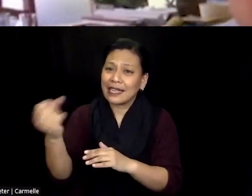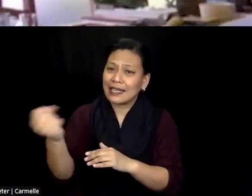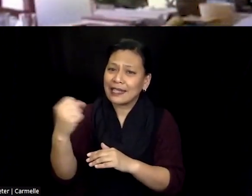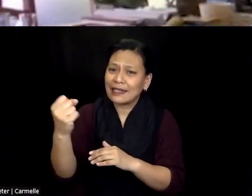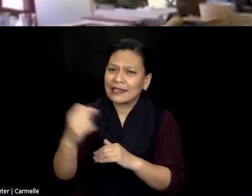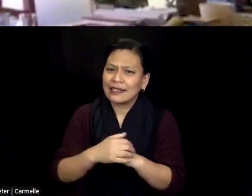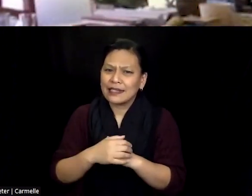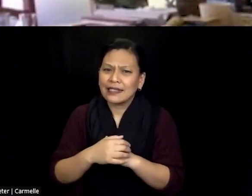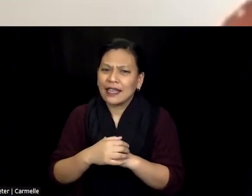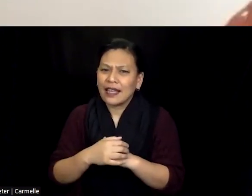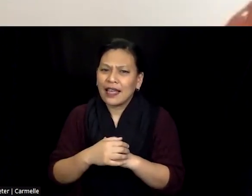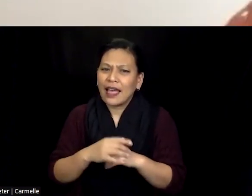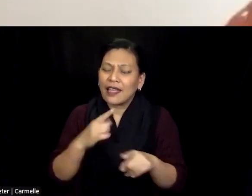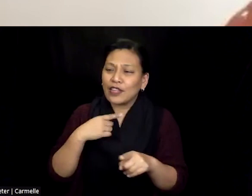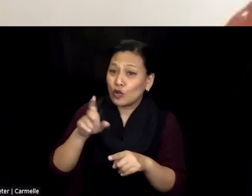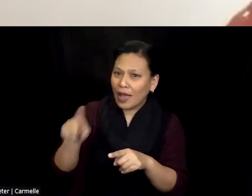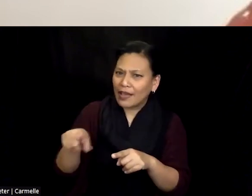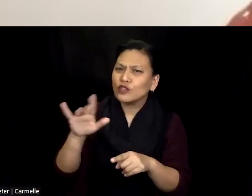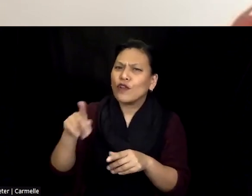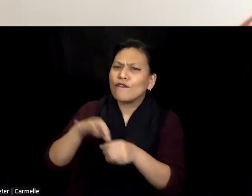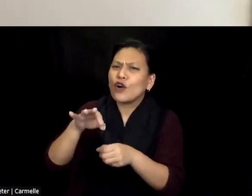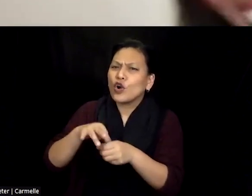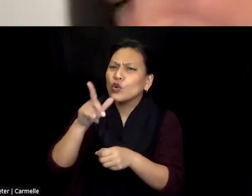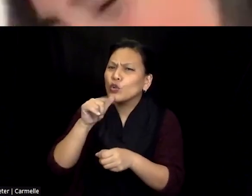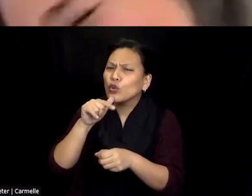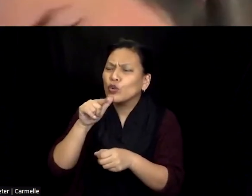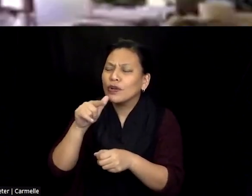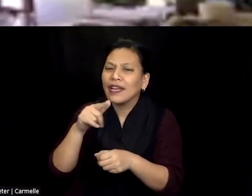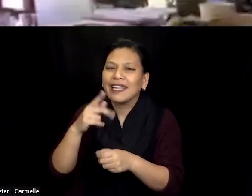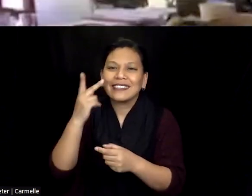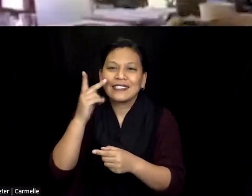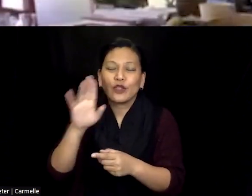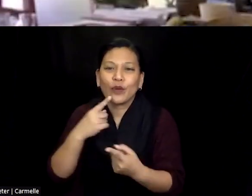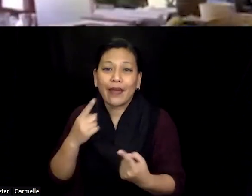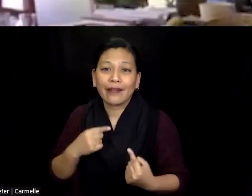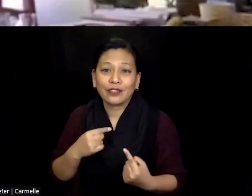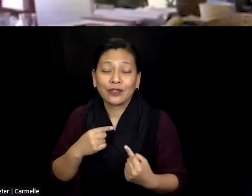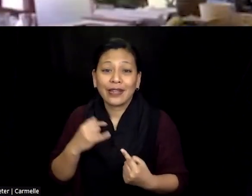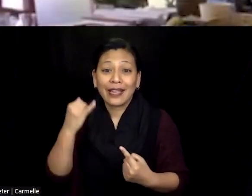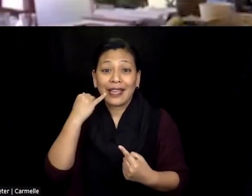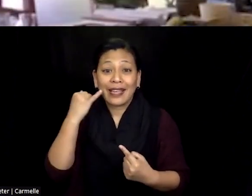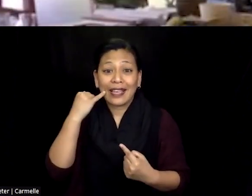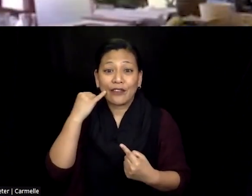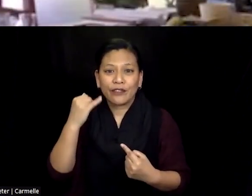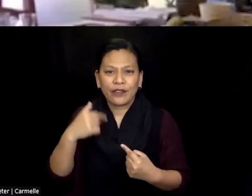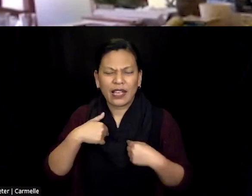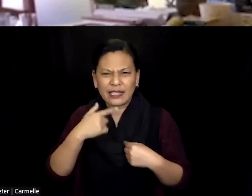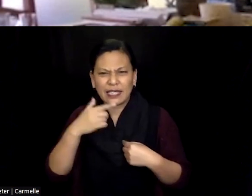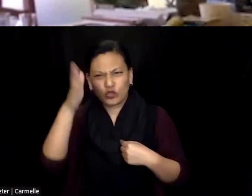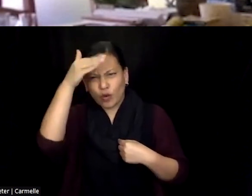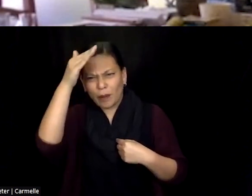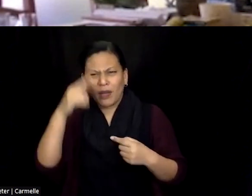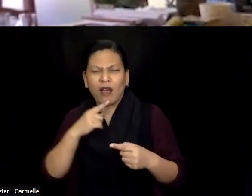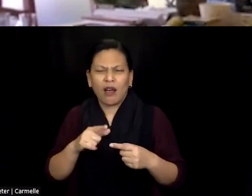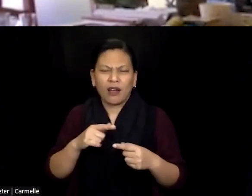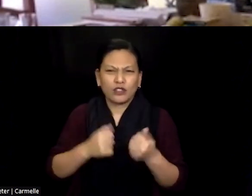Who'd you guys end up voting for? and then see what they say, because if you come across as a Trumper, then they're like, oh,